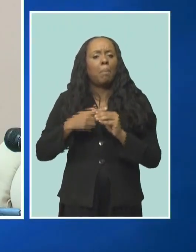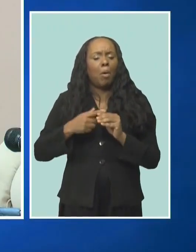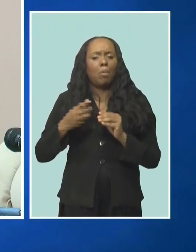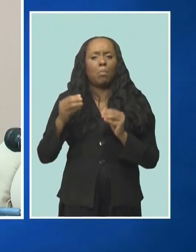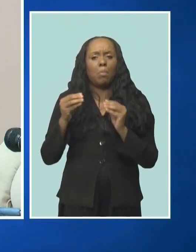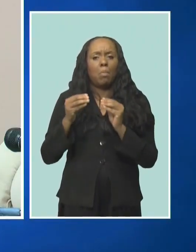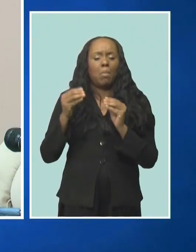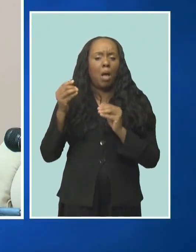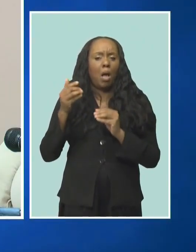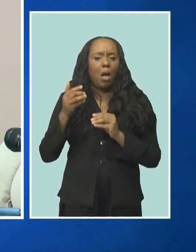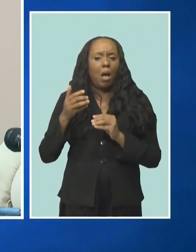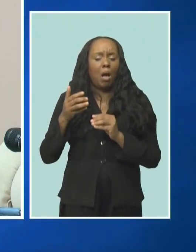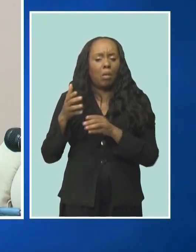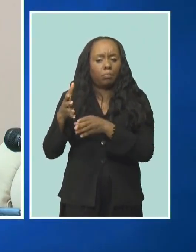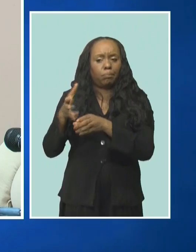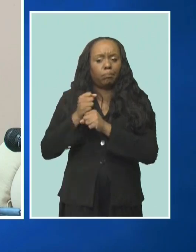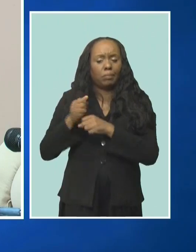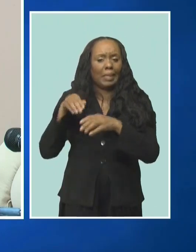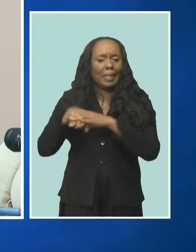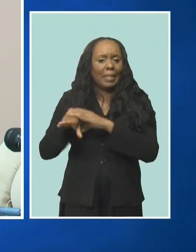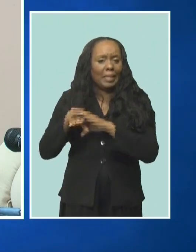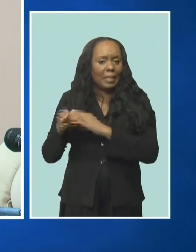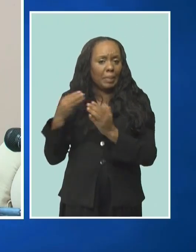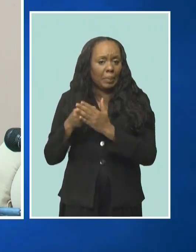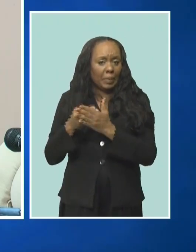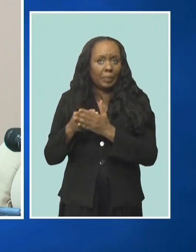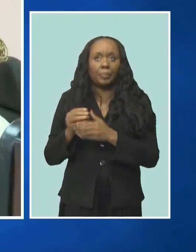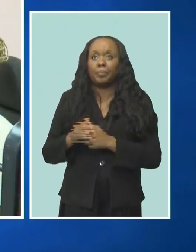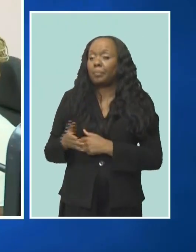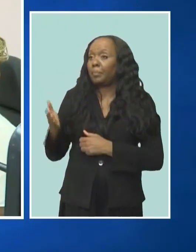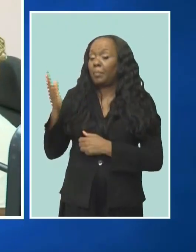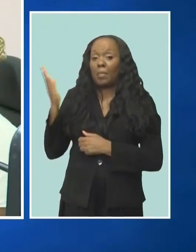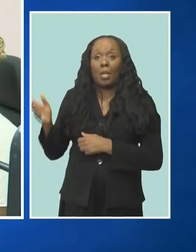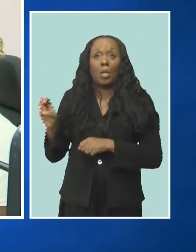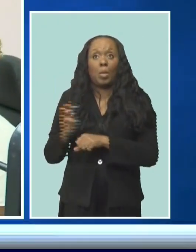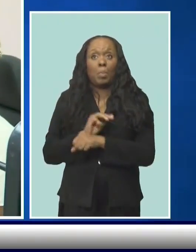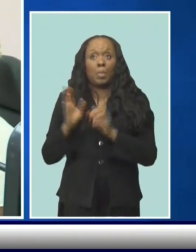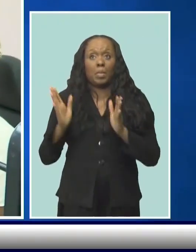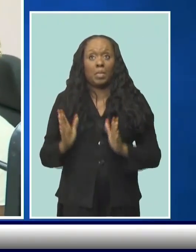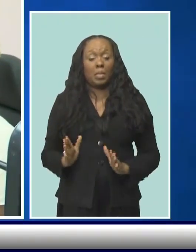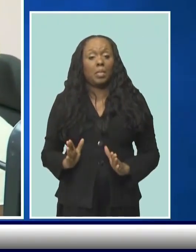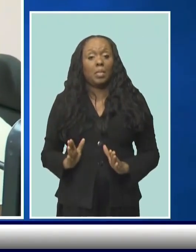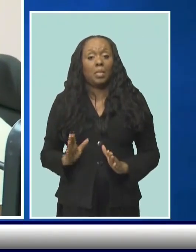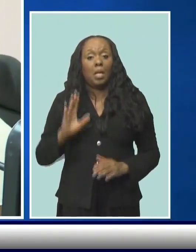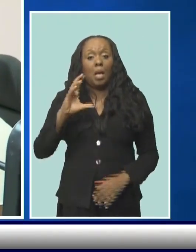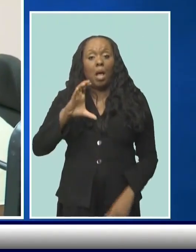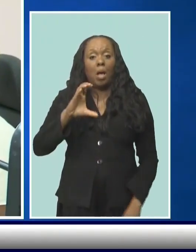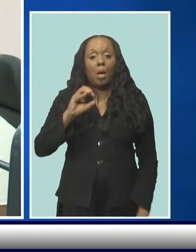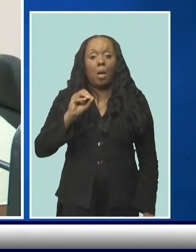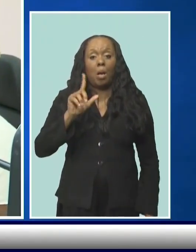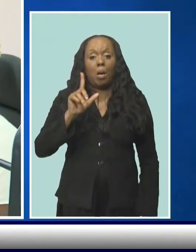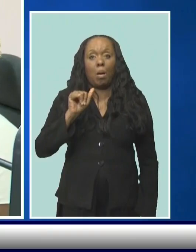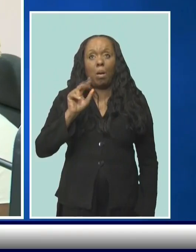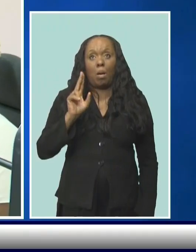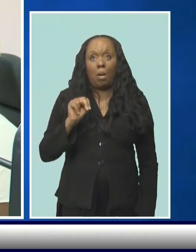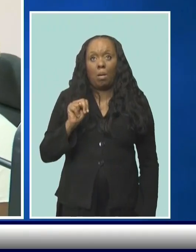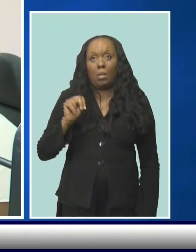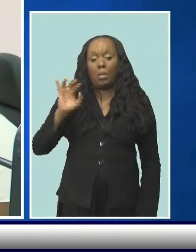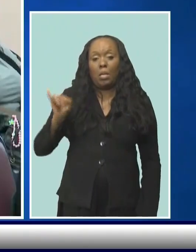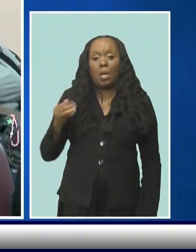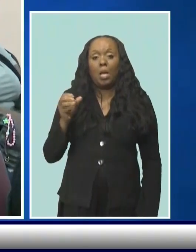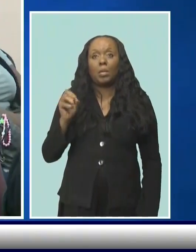Social Security and Third Sector Colin Jordan made the revelations at the opening of the Barbados National Organization of the